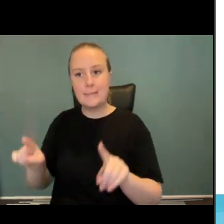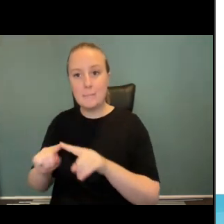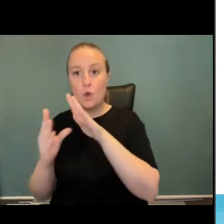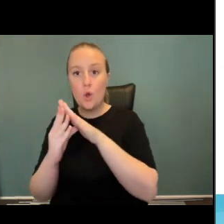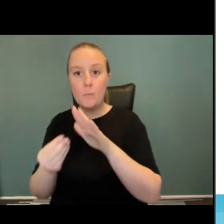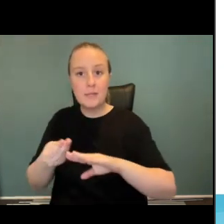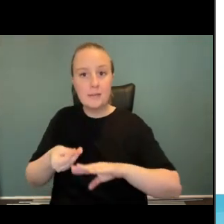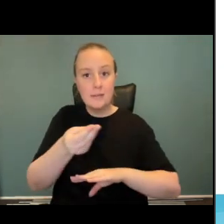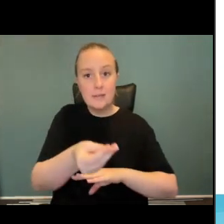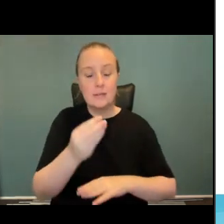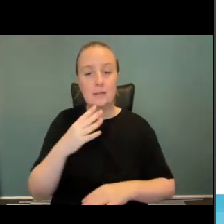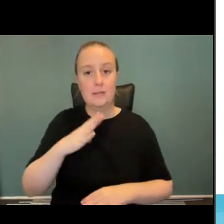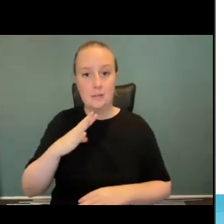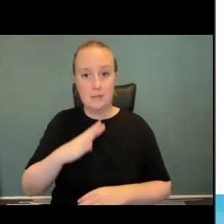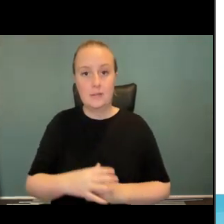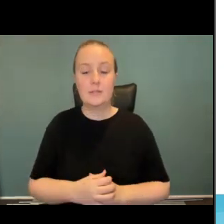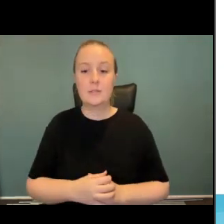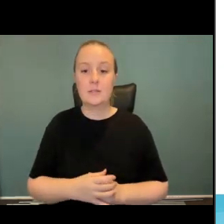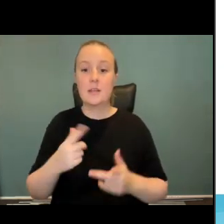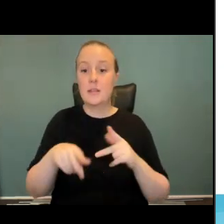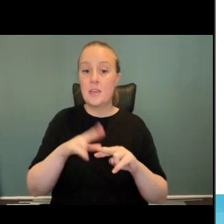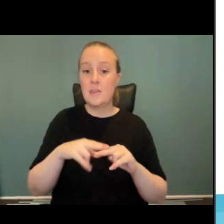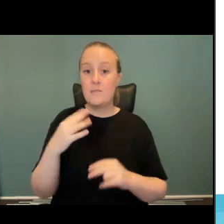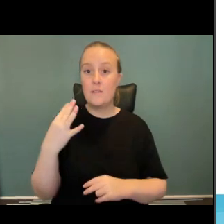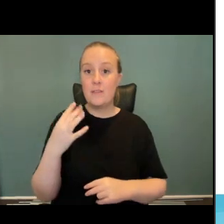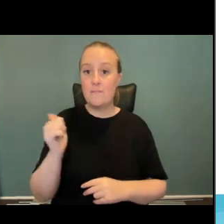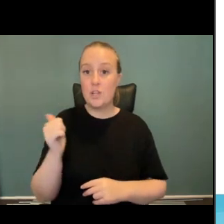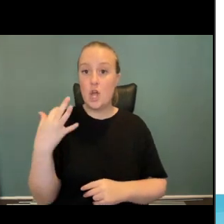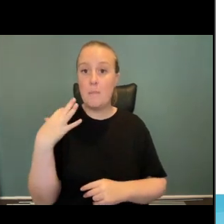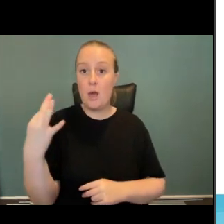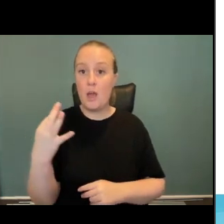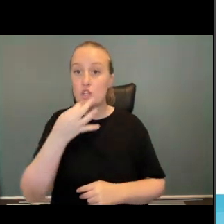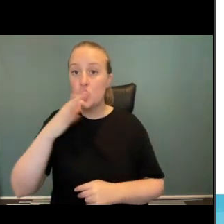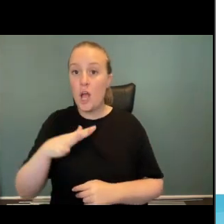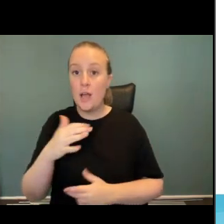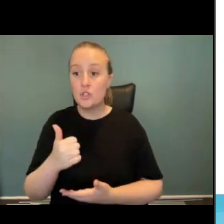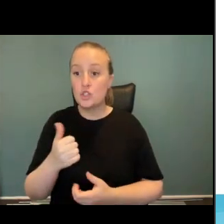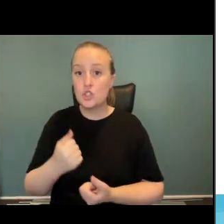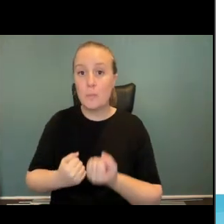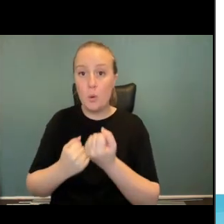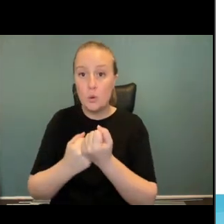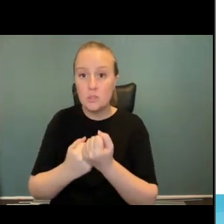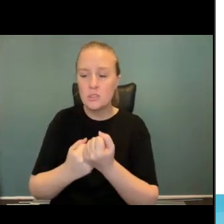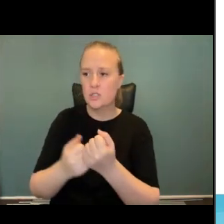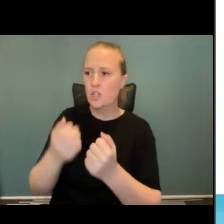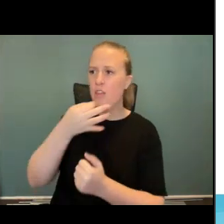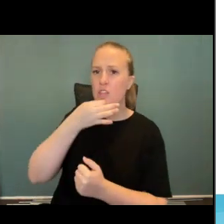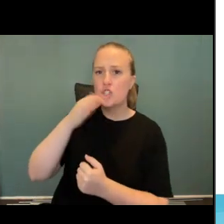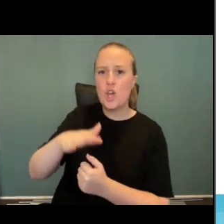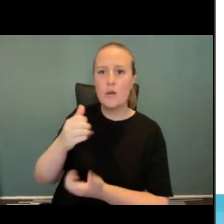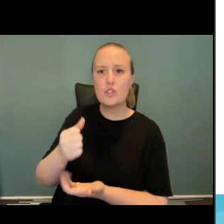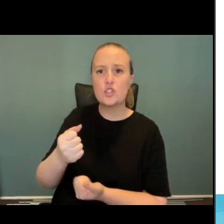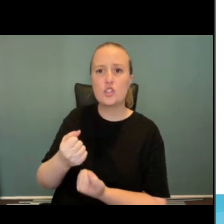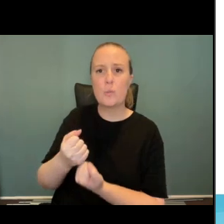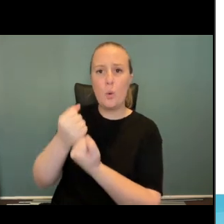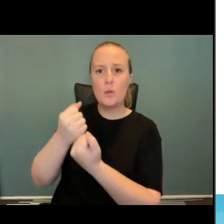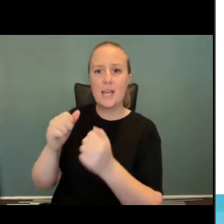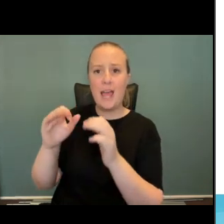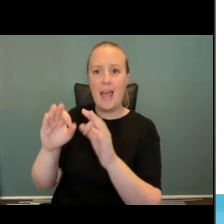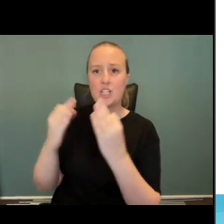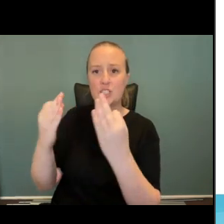that's been rejected for whatever reason from the child support agency, we would need a copy of that rejection letter as well.